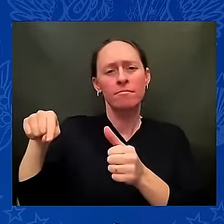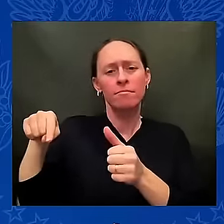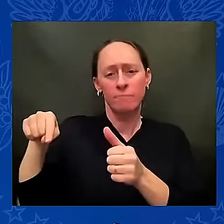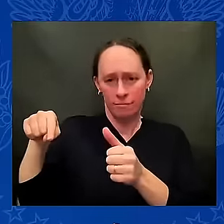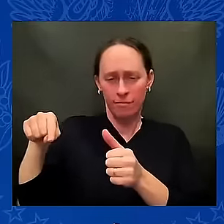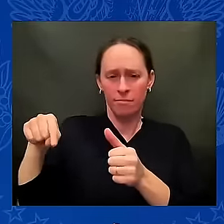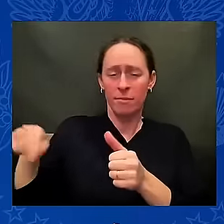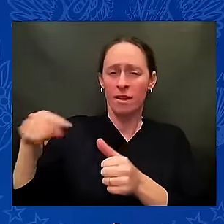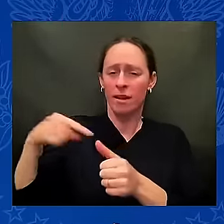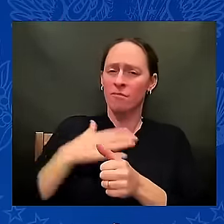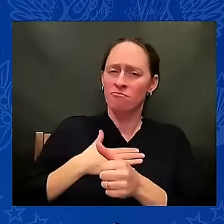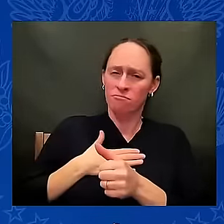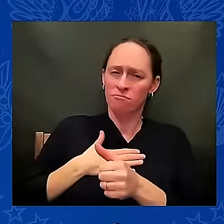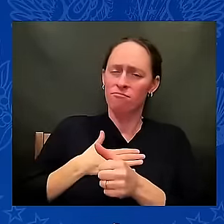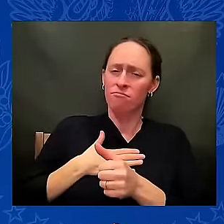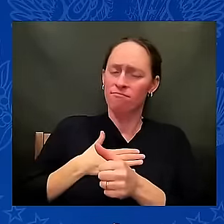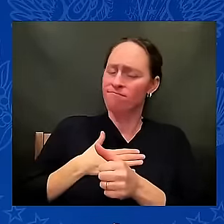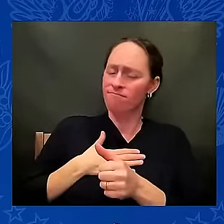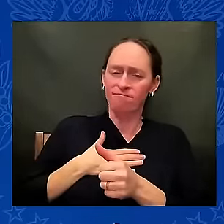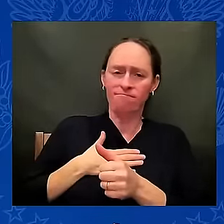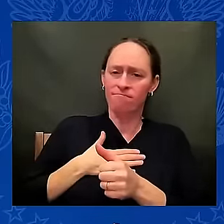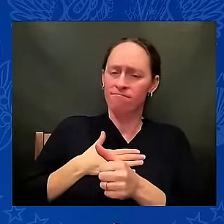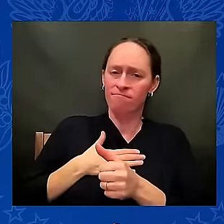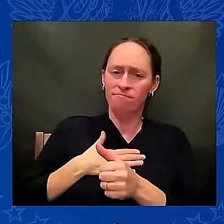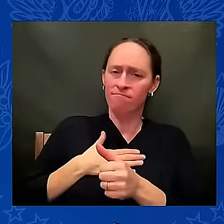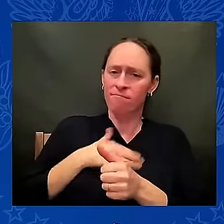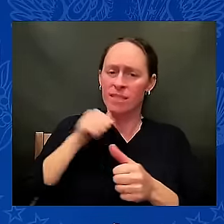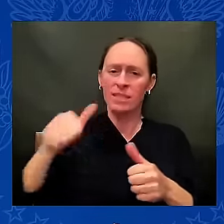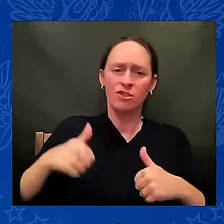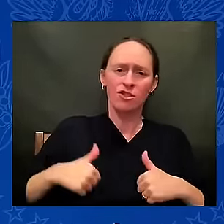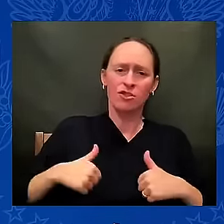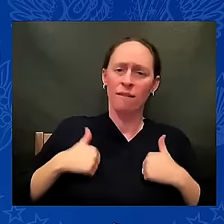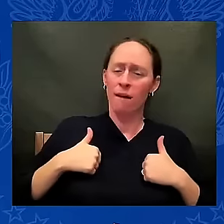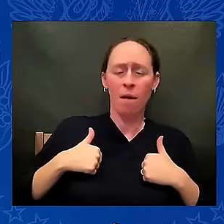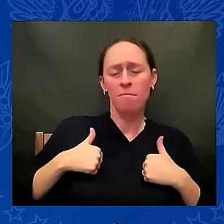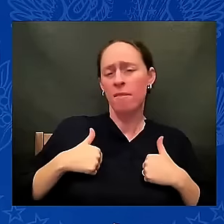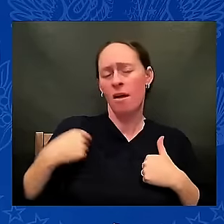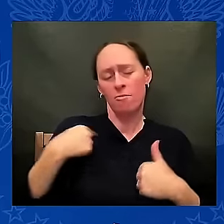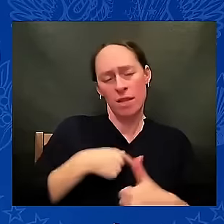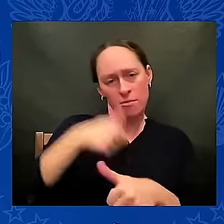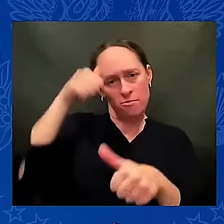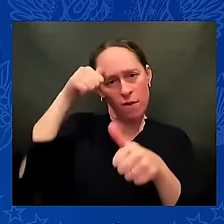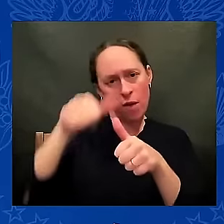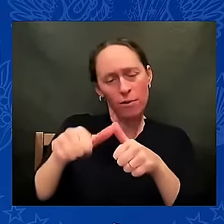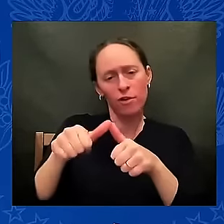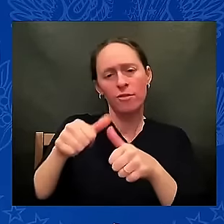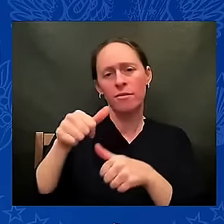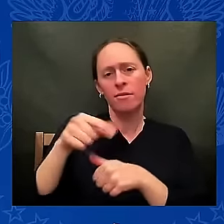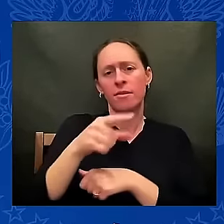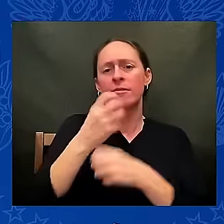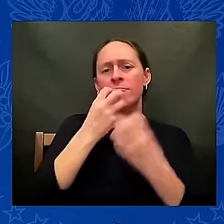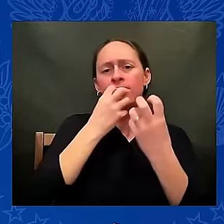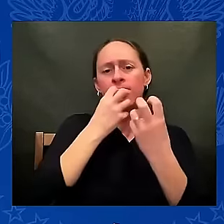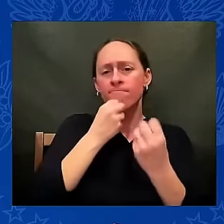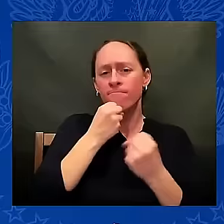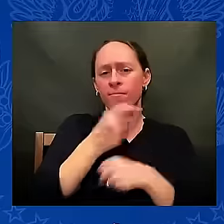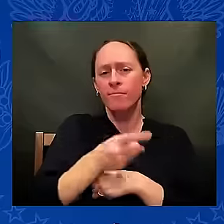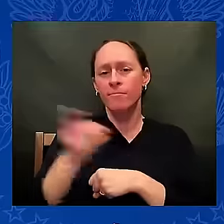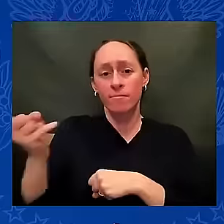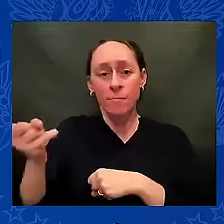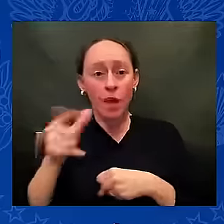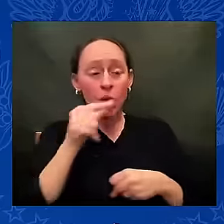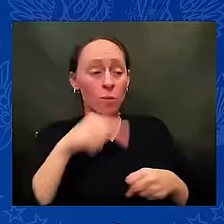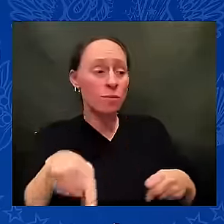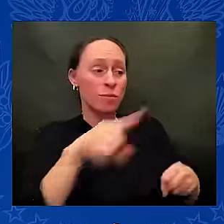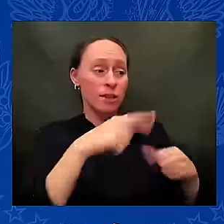ibadah, to those who did, as we admire their strength. It's not surprising